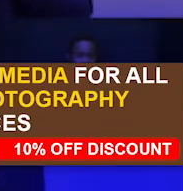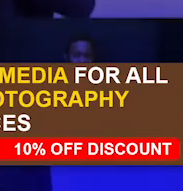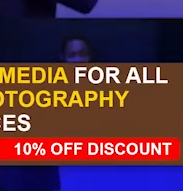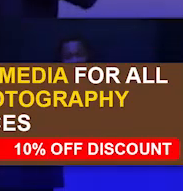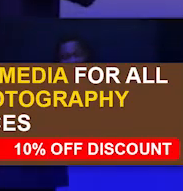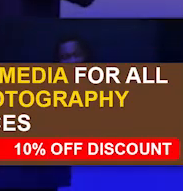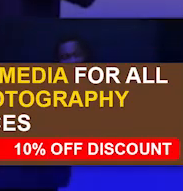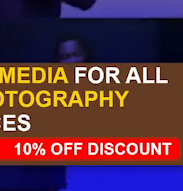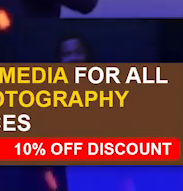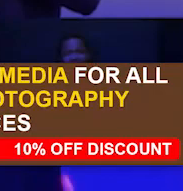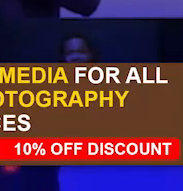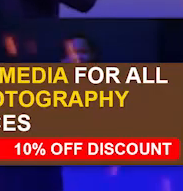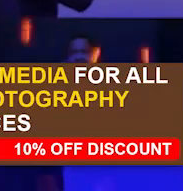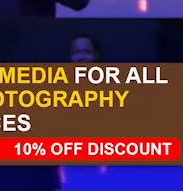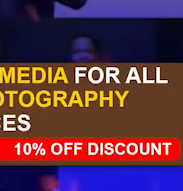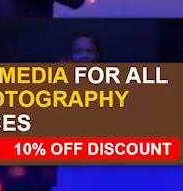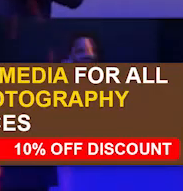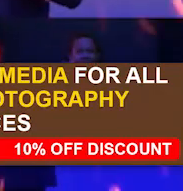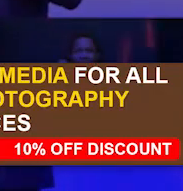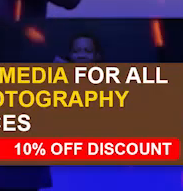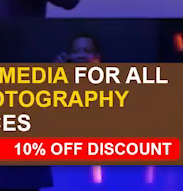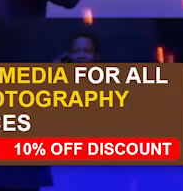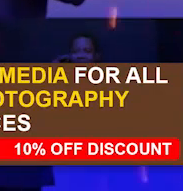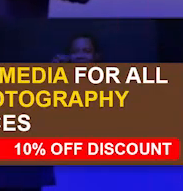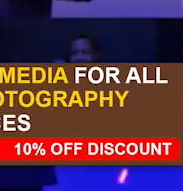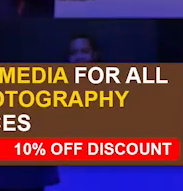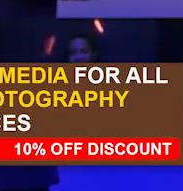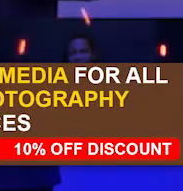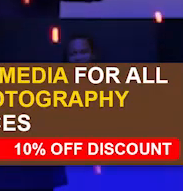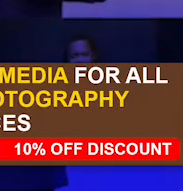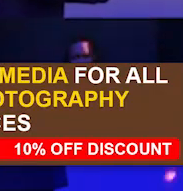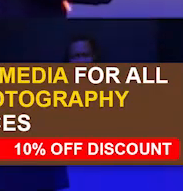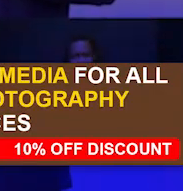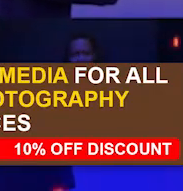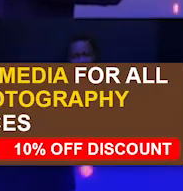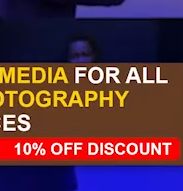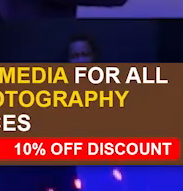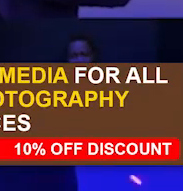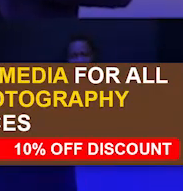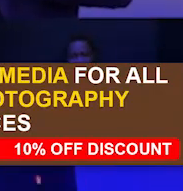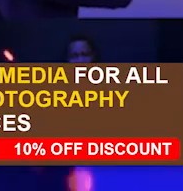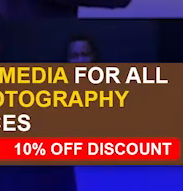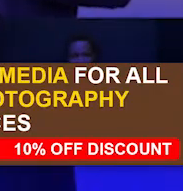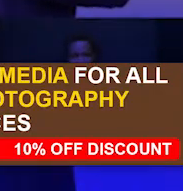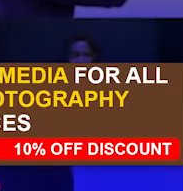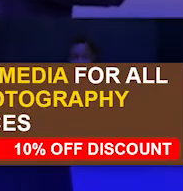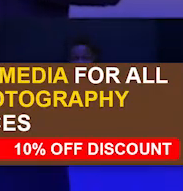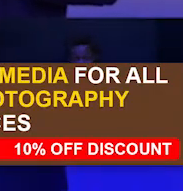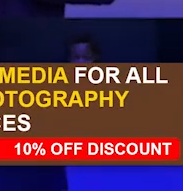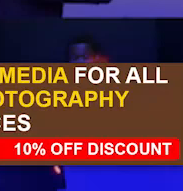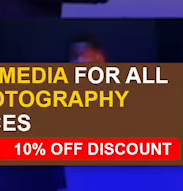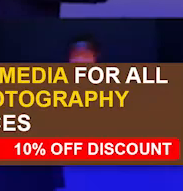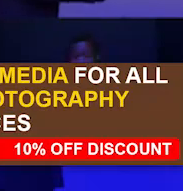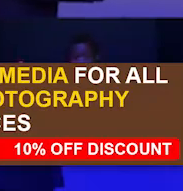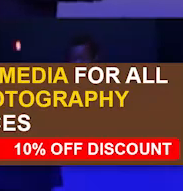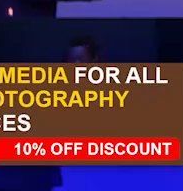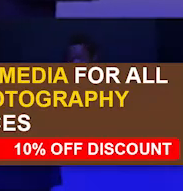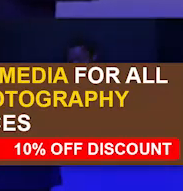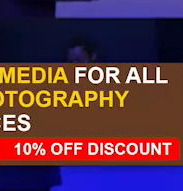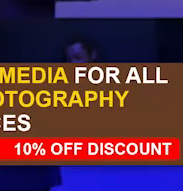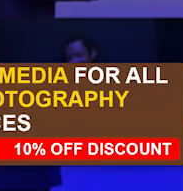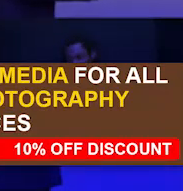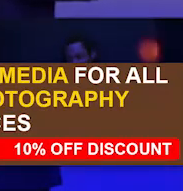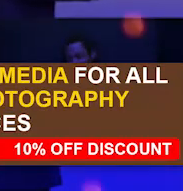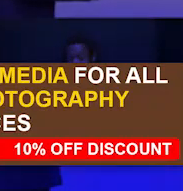wudin fufuro bi a yefre no Elimas. Now the big one. Afei ne kase. I want you to make a selection. As for this big one, try